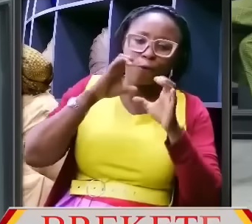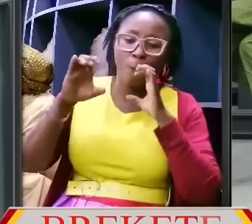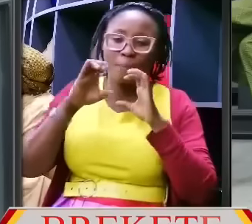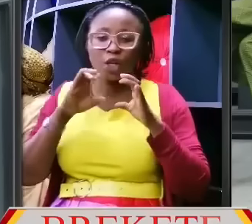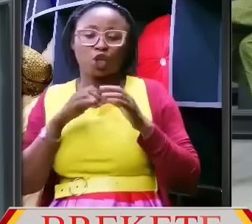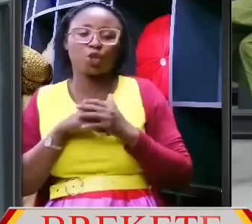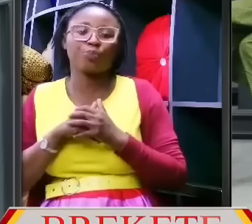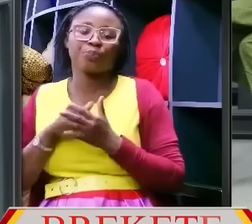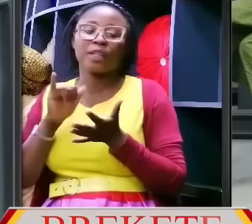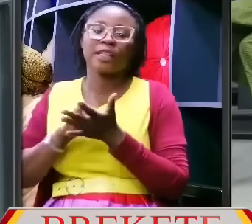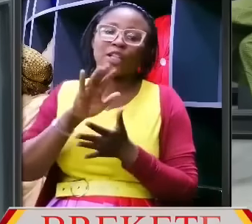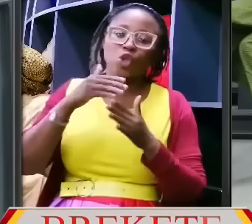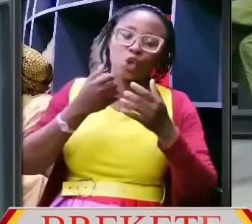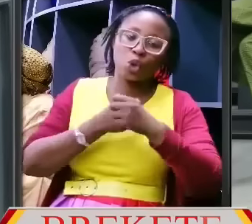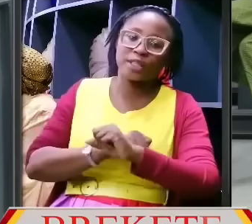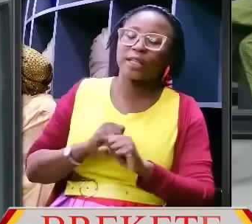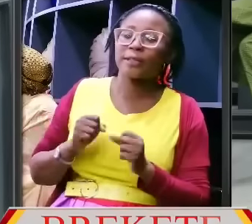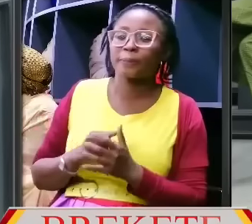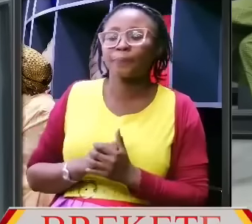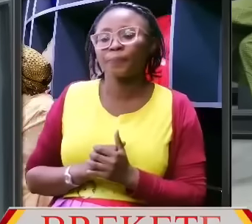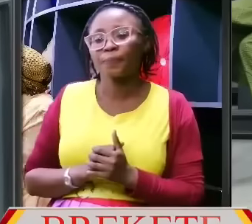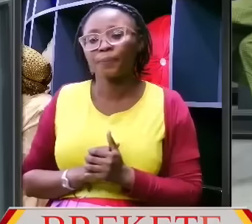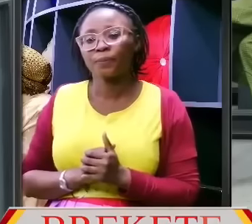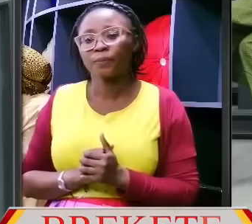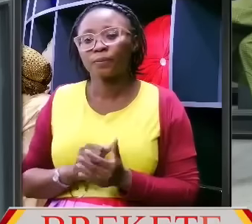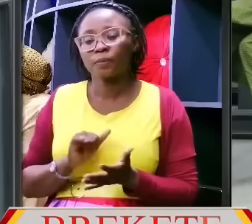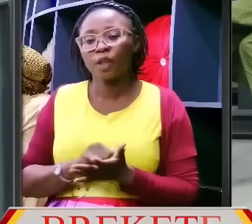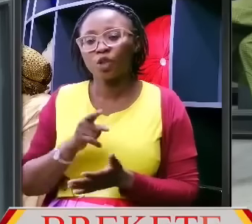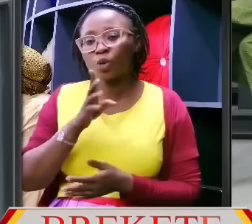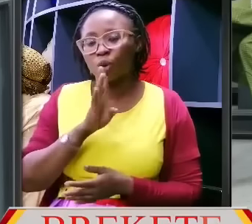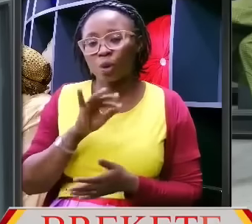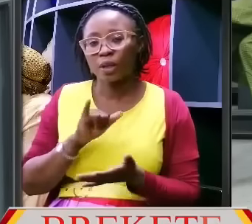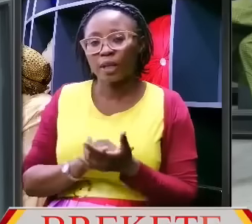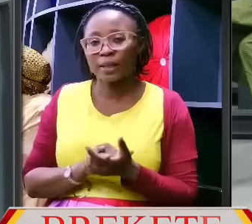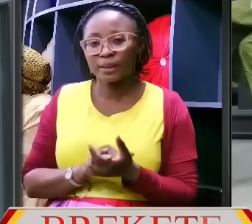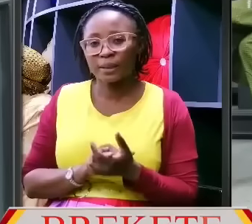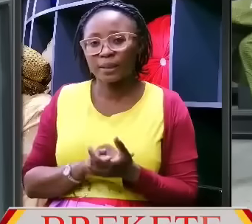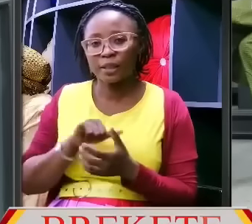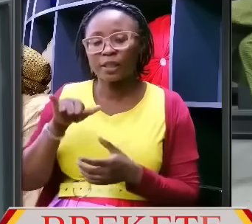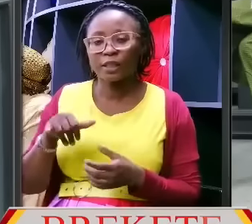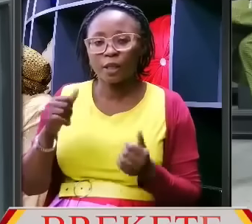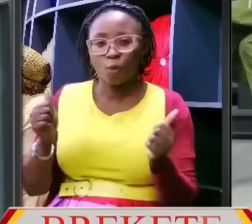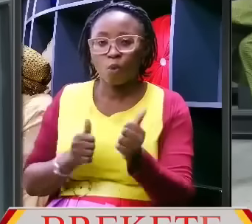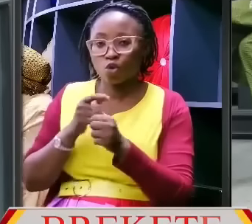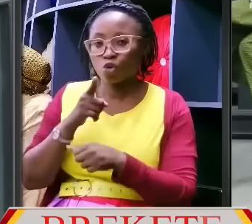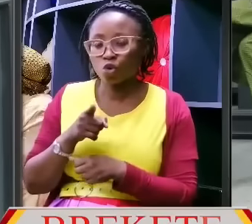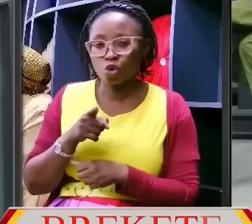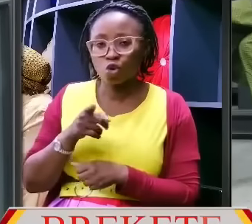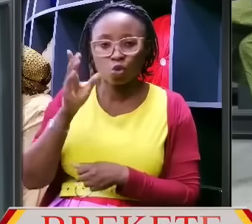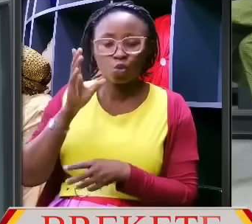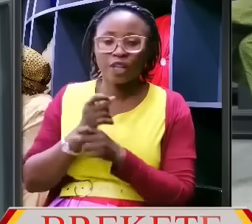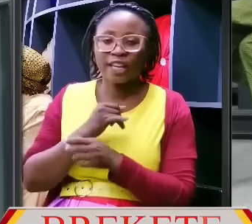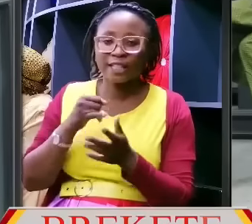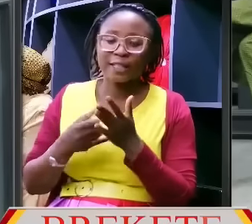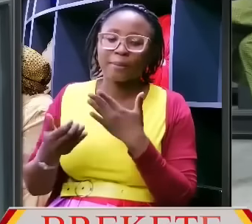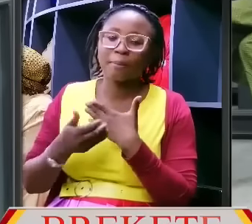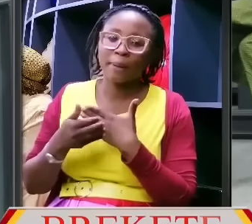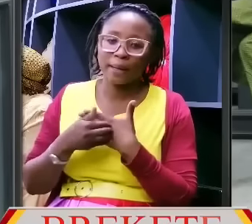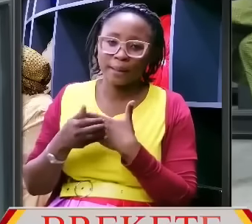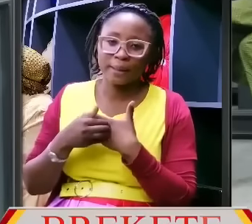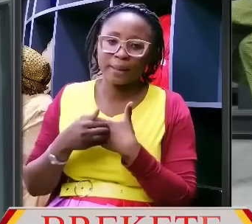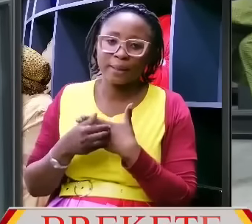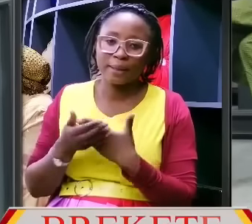sir. That your side where you talk, say they pursue you. You go get them by the grace of